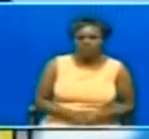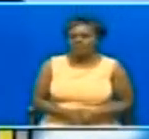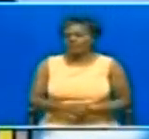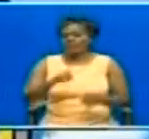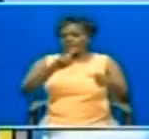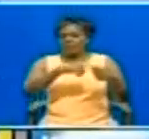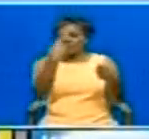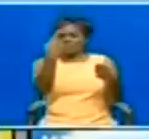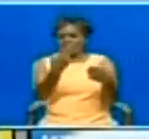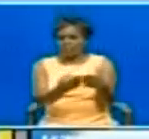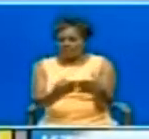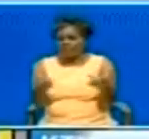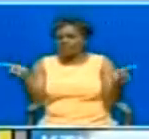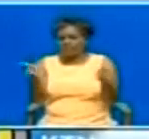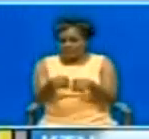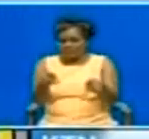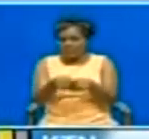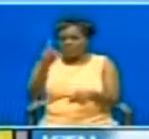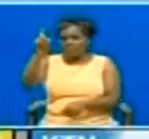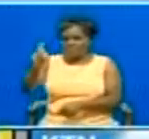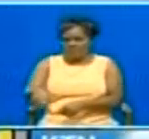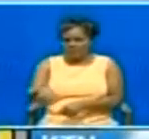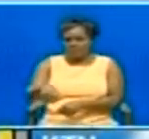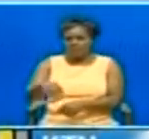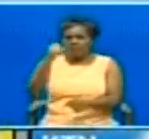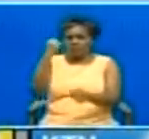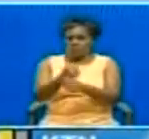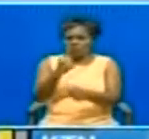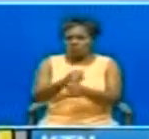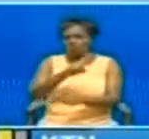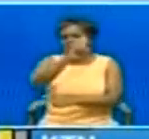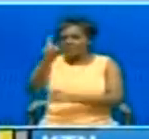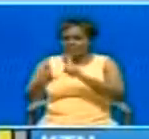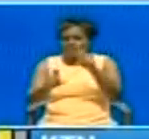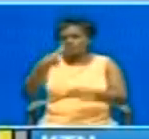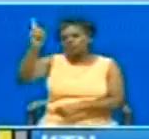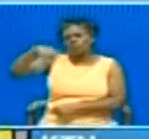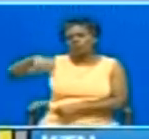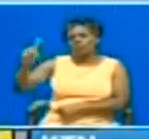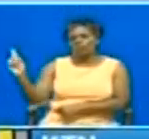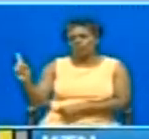And then you also need to do well in your exams, in your final exams.